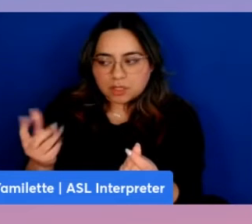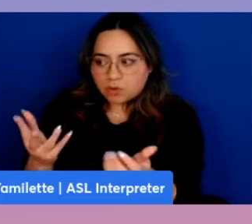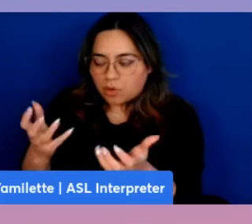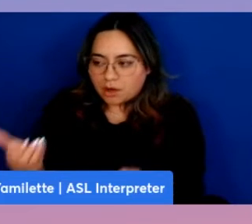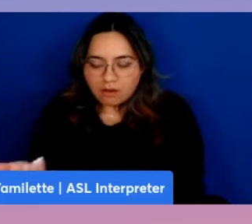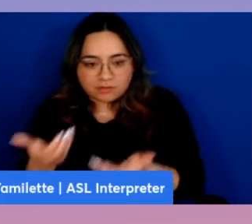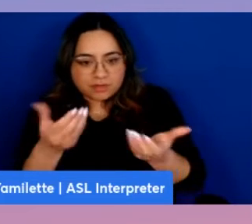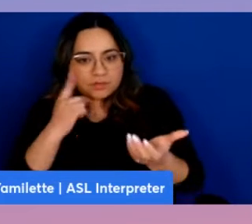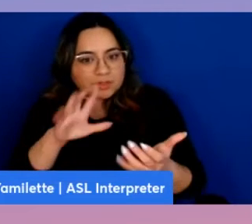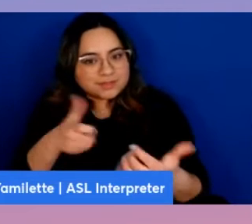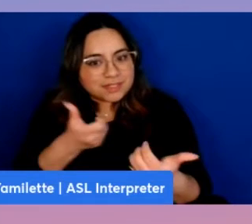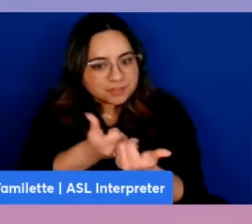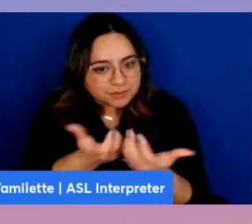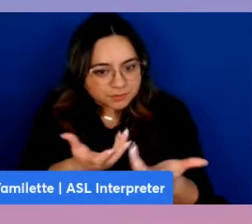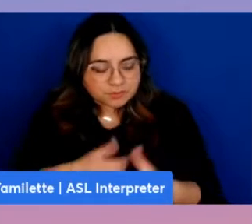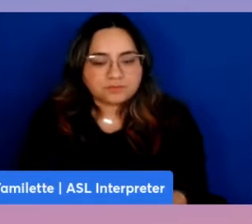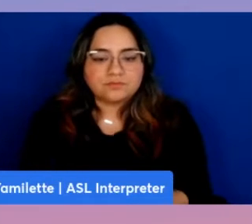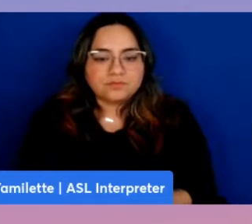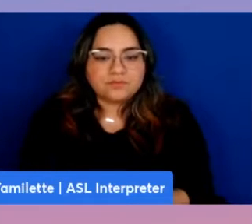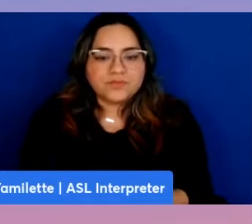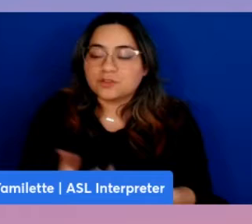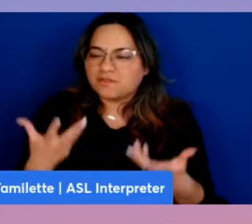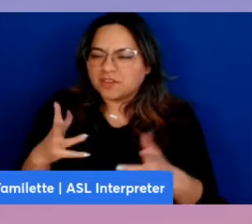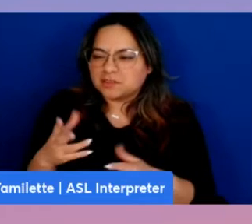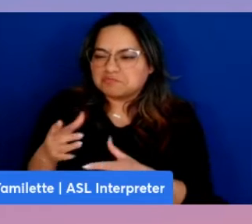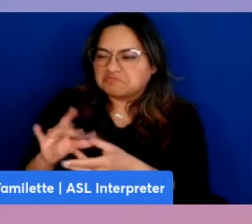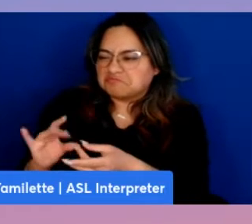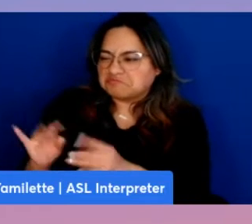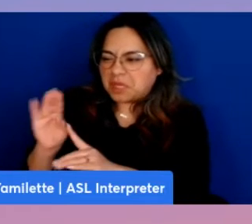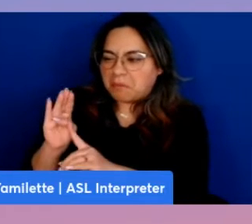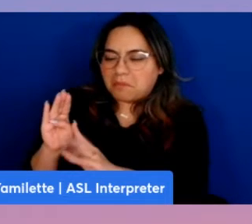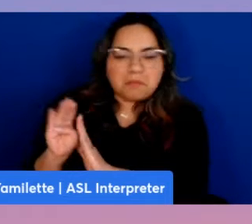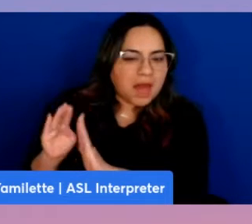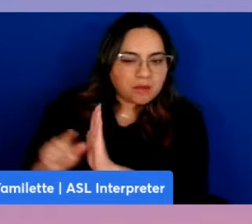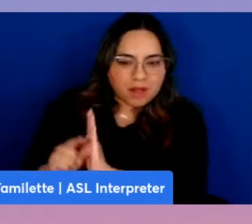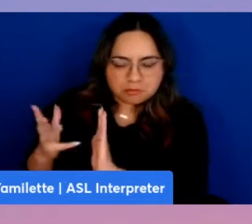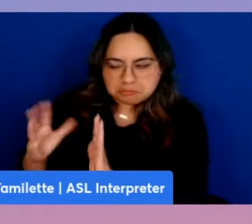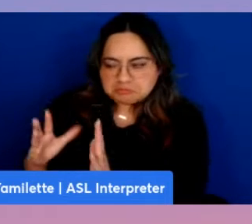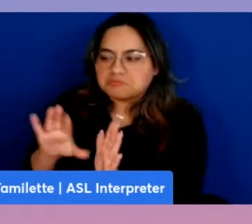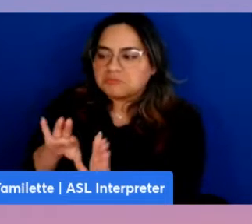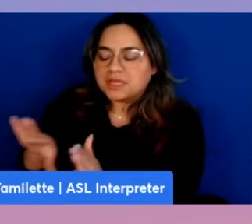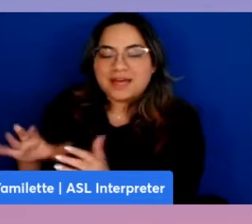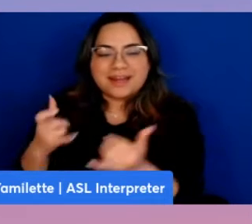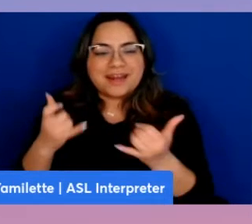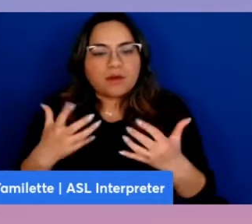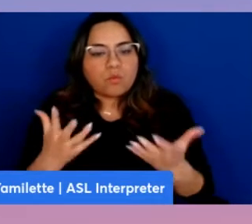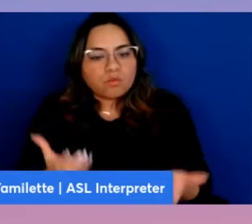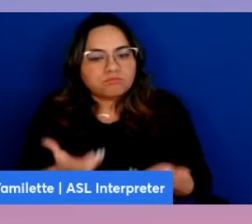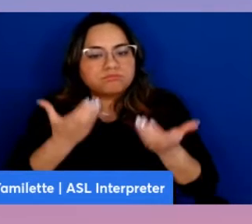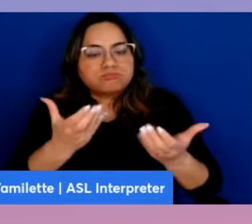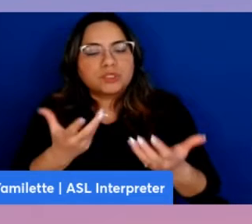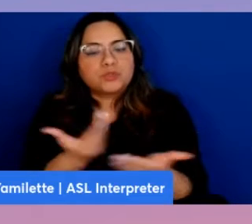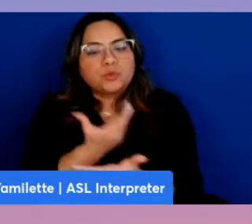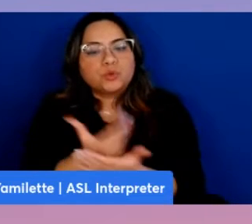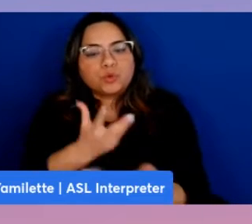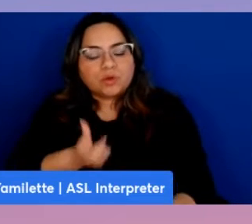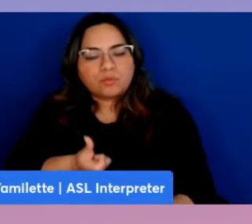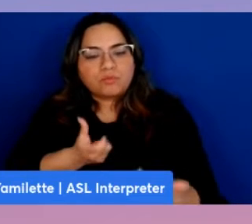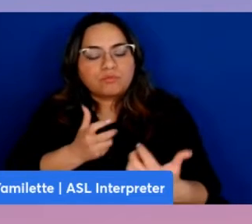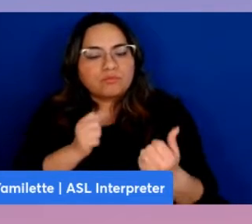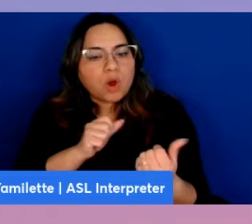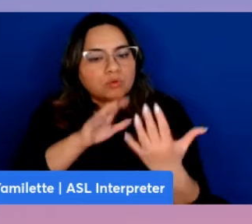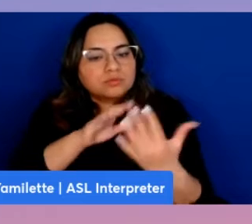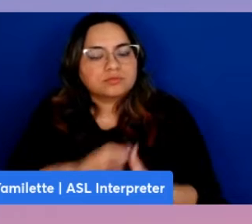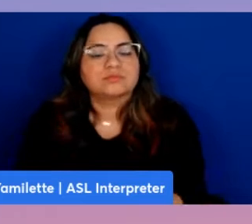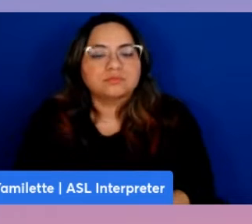With that background, I would like to try a new approach. How about if instead of doing infrastructure as code, we